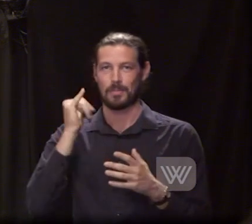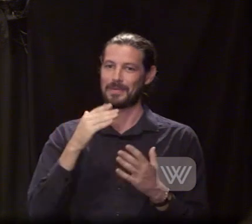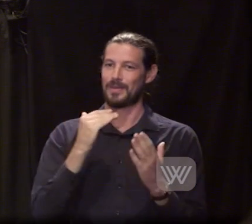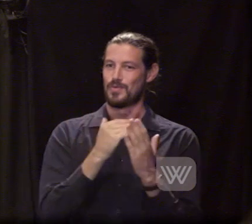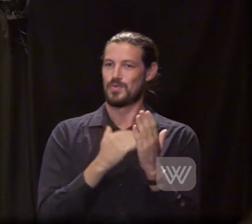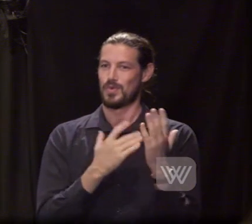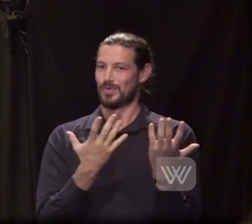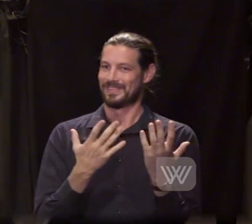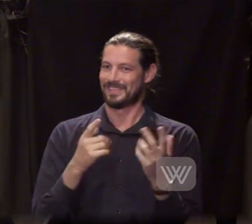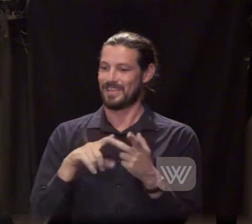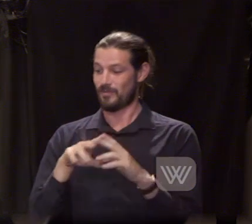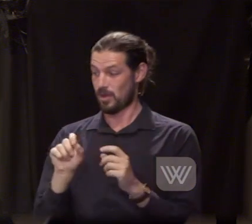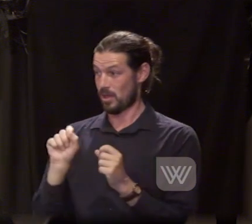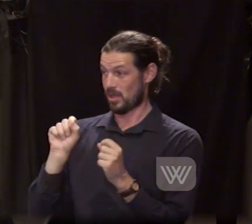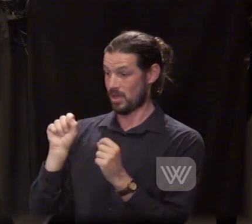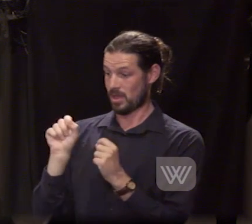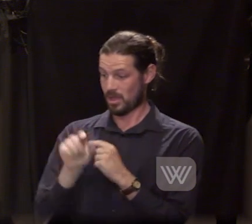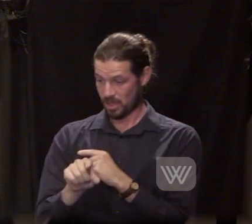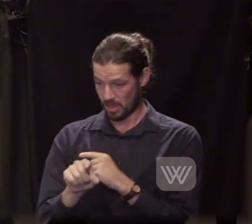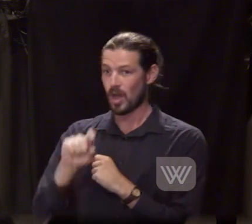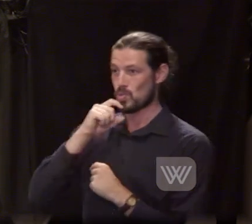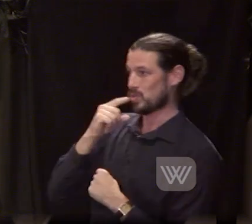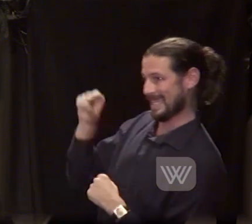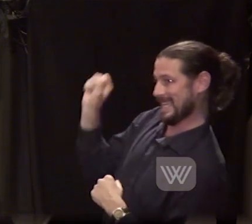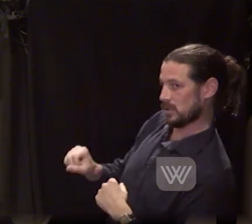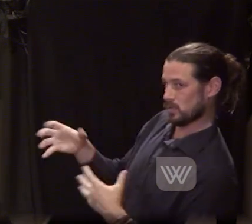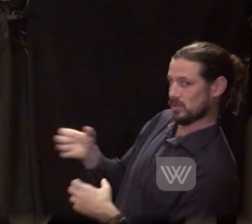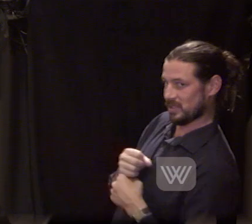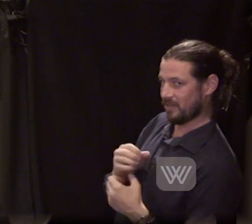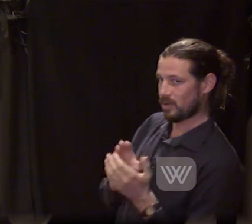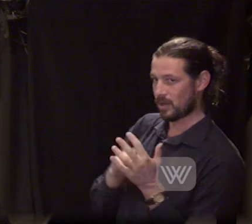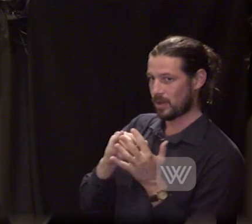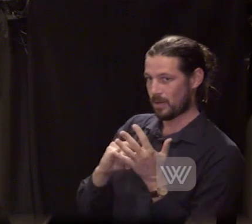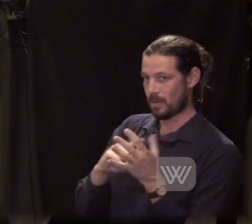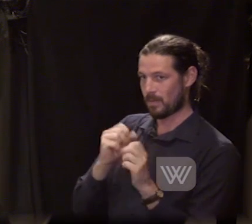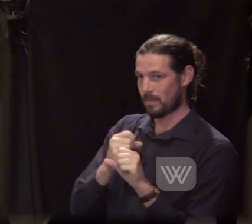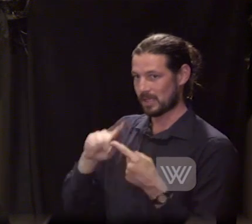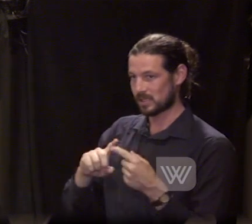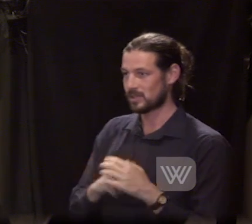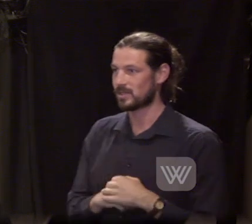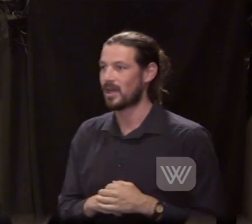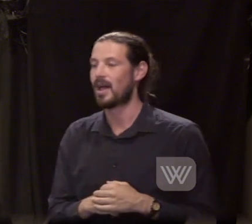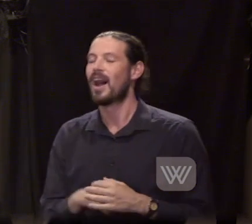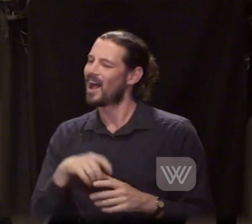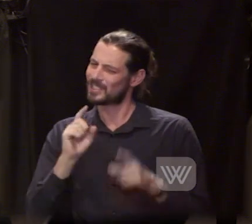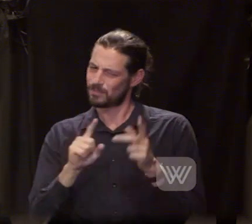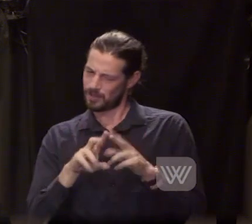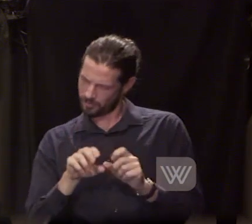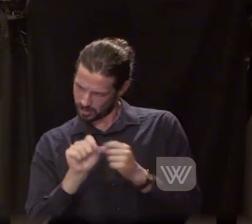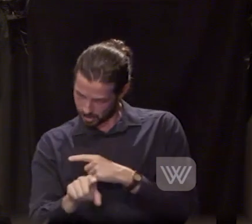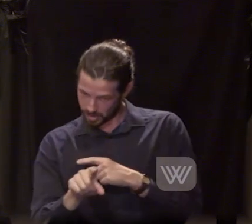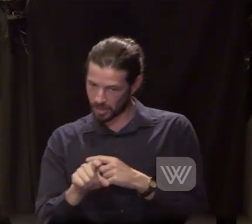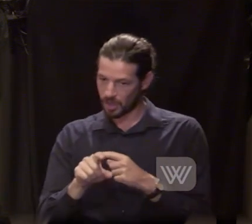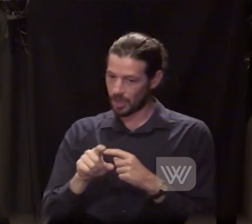of just polite. Well, receiving it doesn't necessarily mean read either, though. And so read